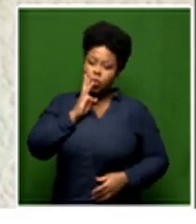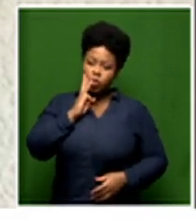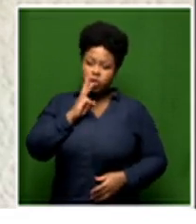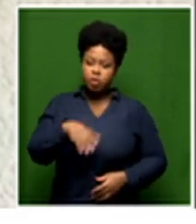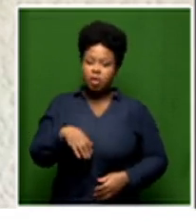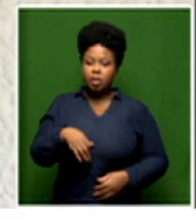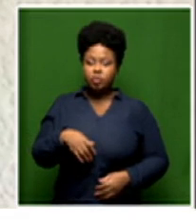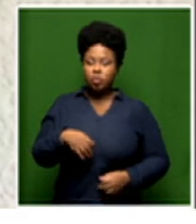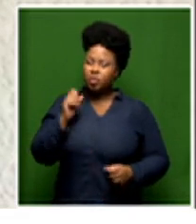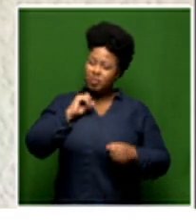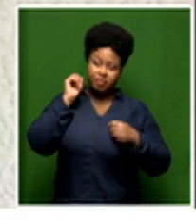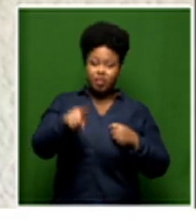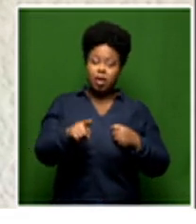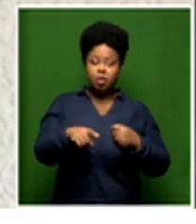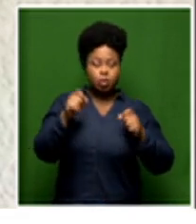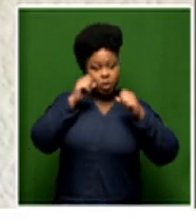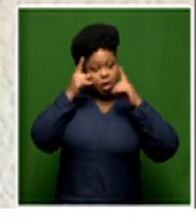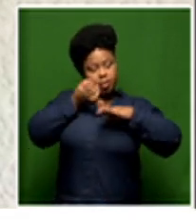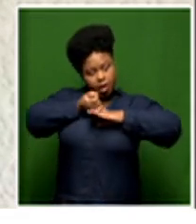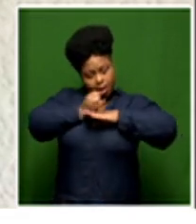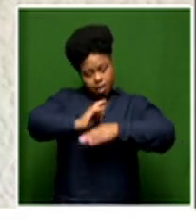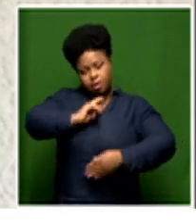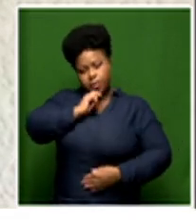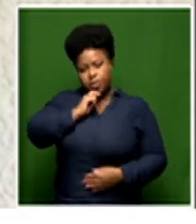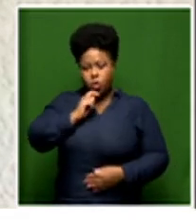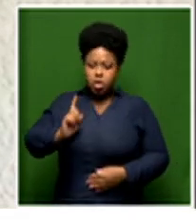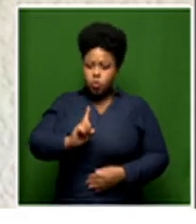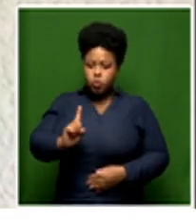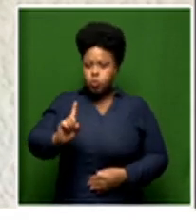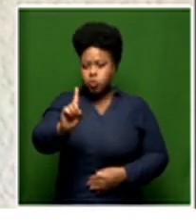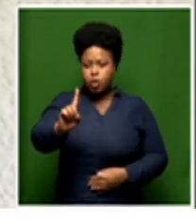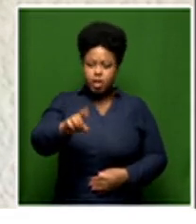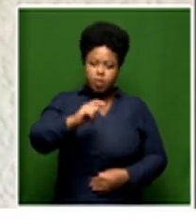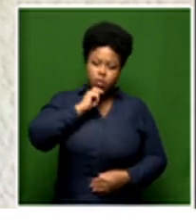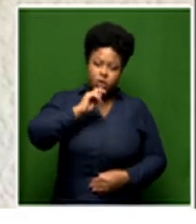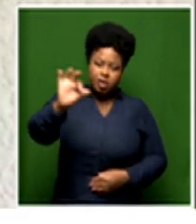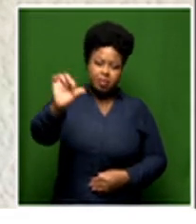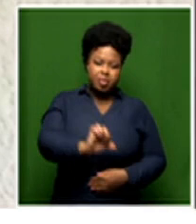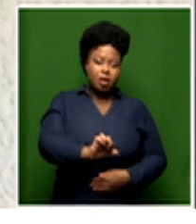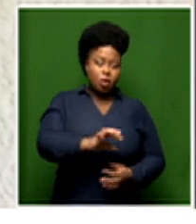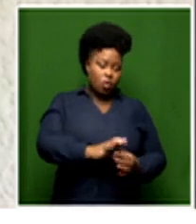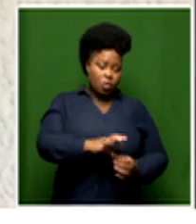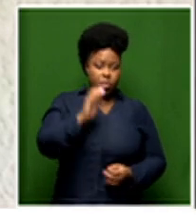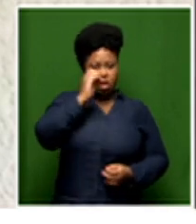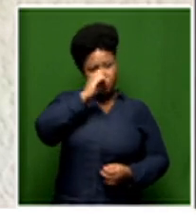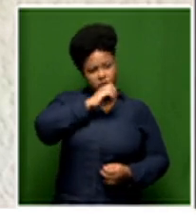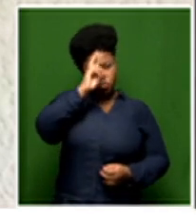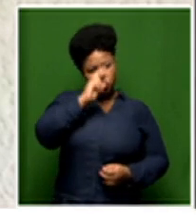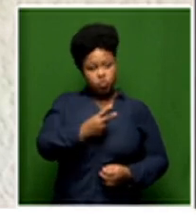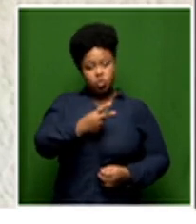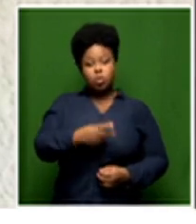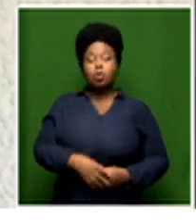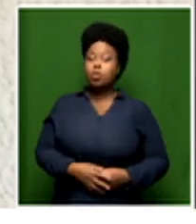like a couple of meters. We used to wake up early in the morning, and then we'll come back home around 2:00 in the afternoon